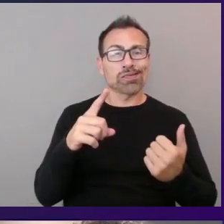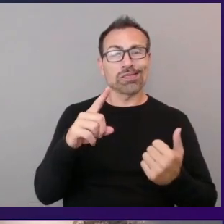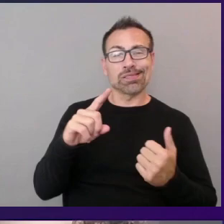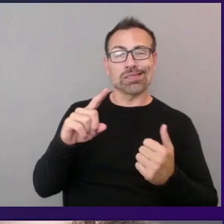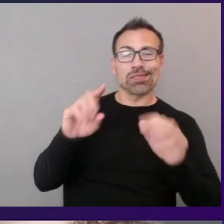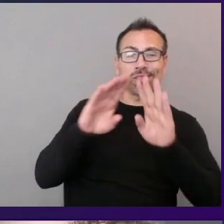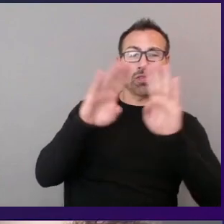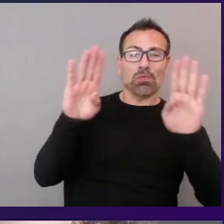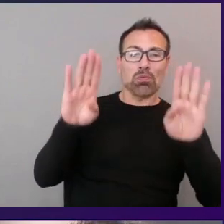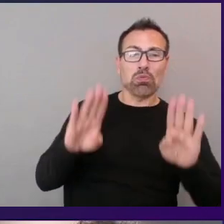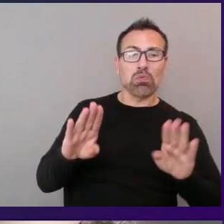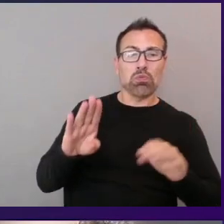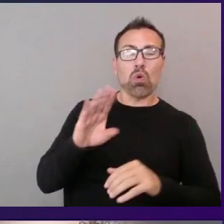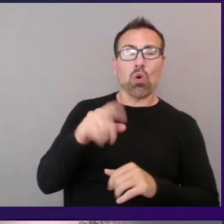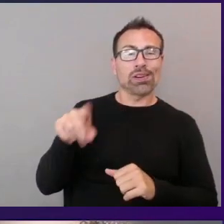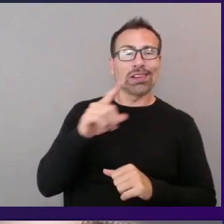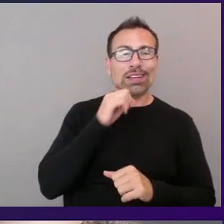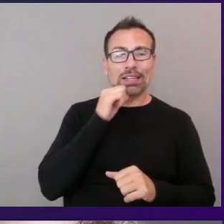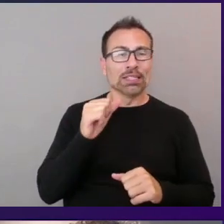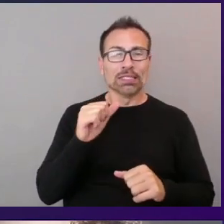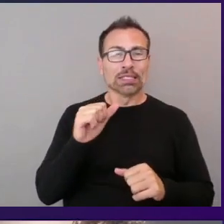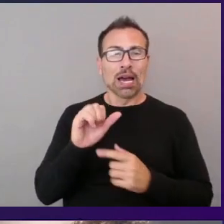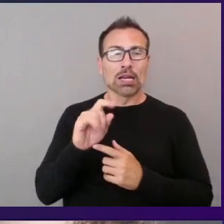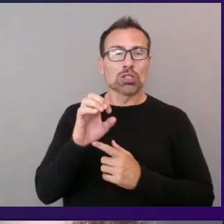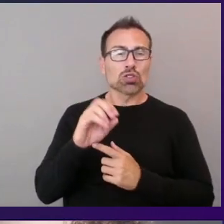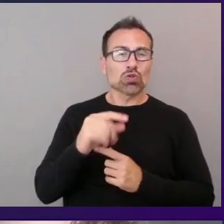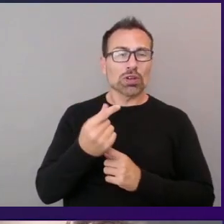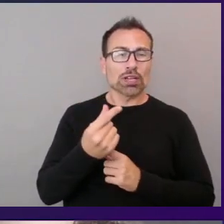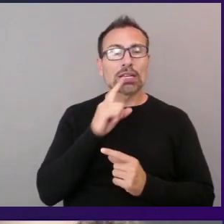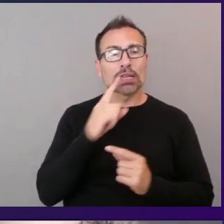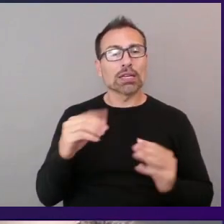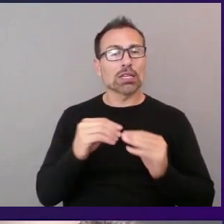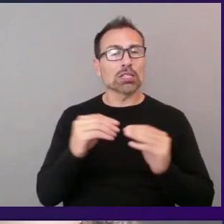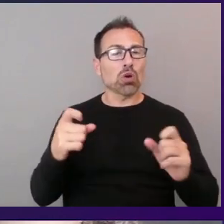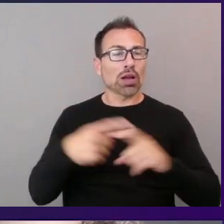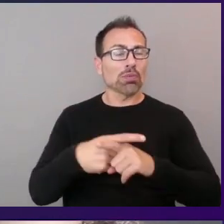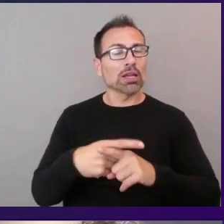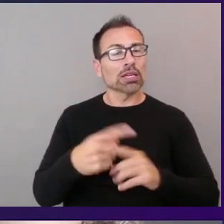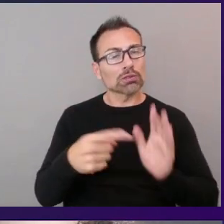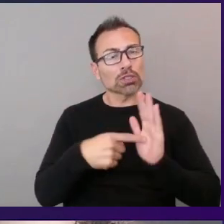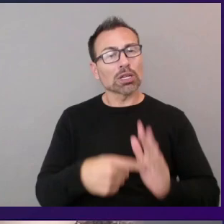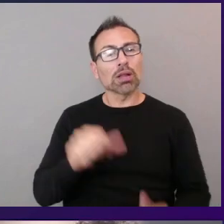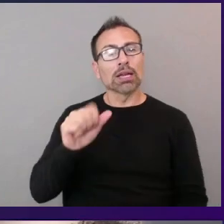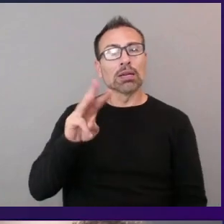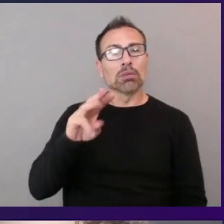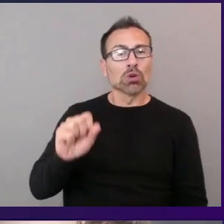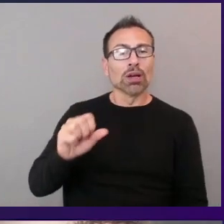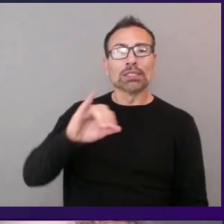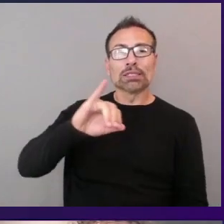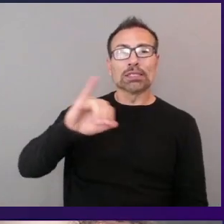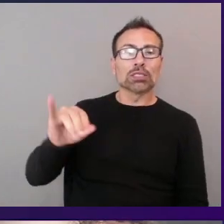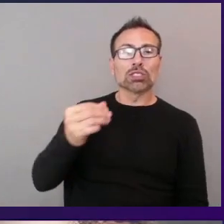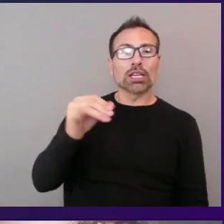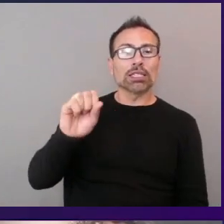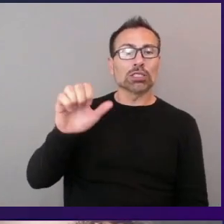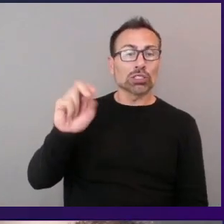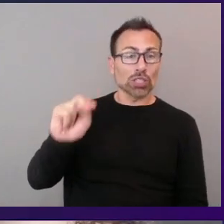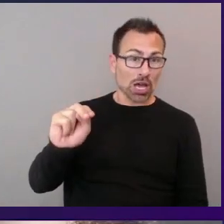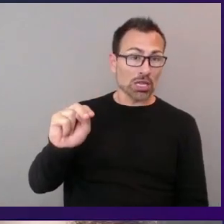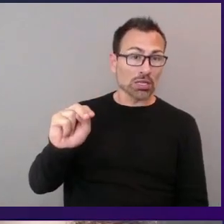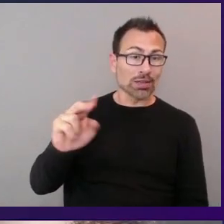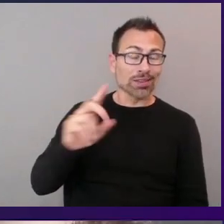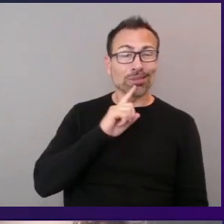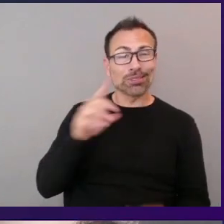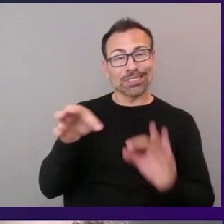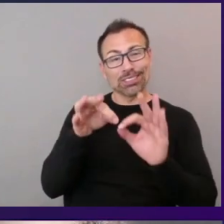more complex type. For example, AWS JSON, which is basically a string, but it basically contains a